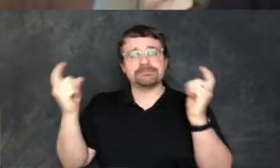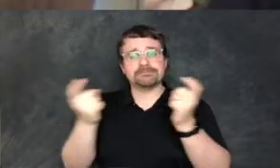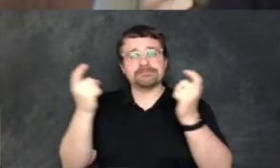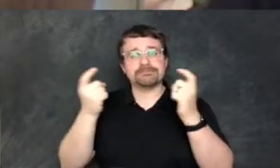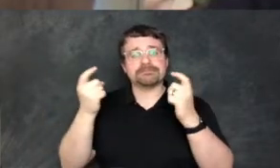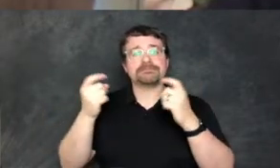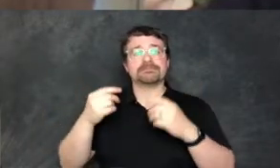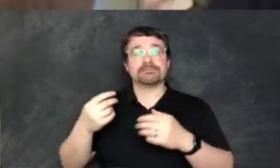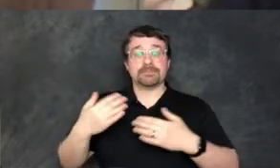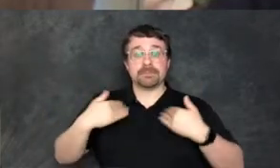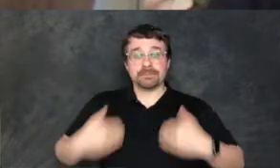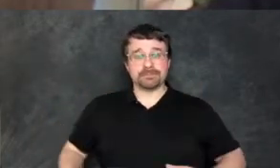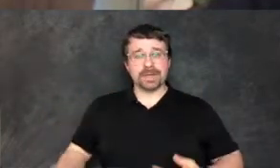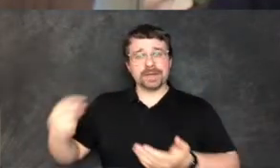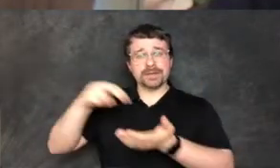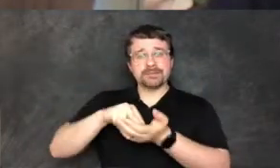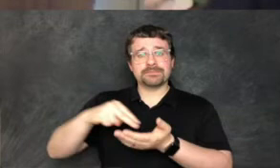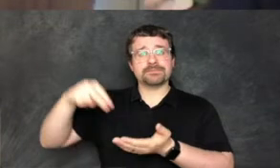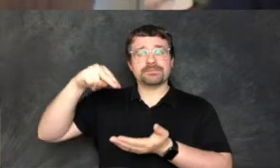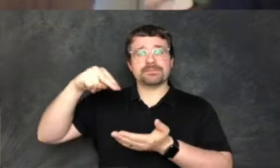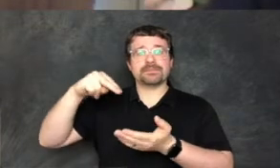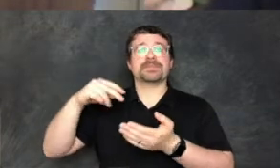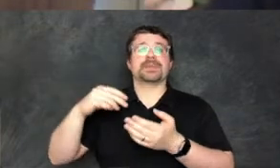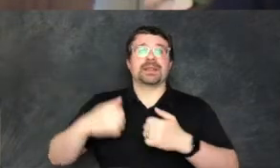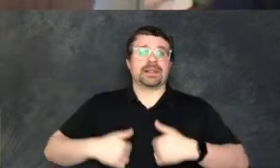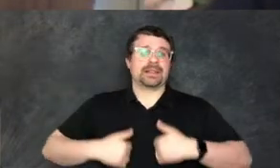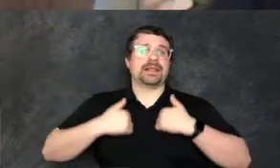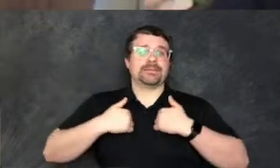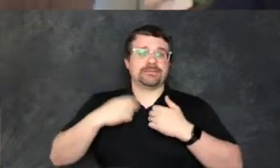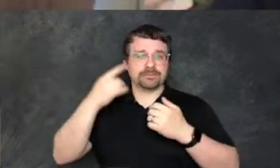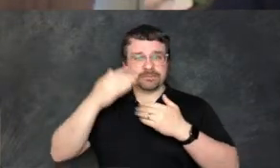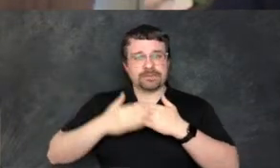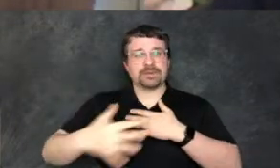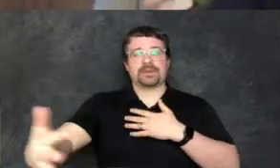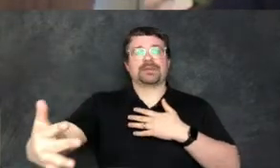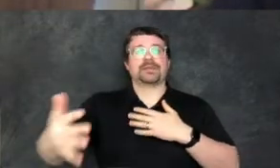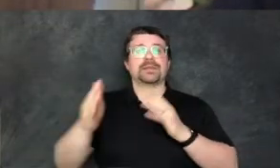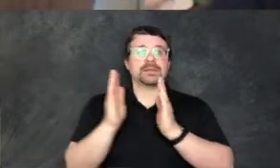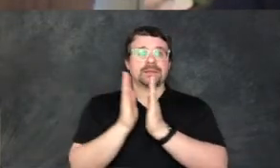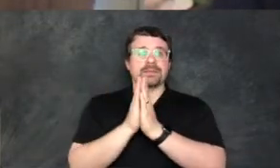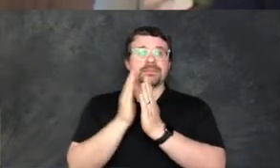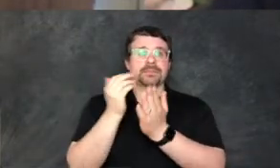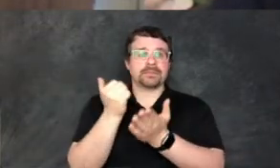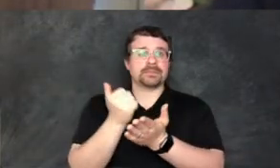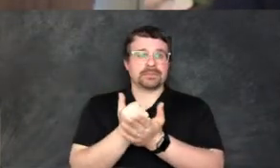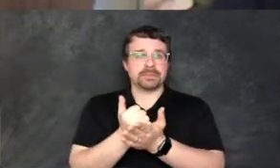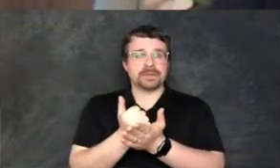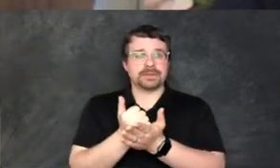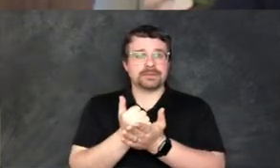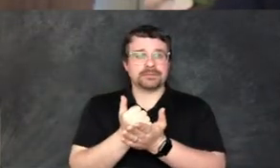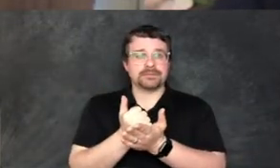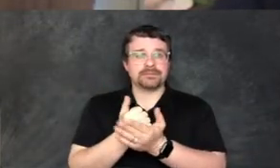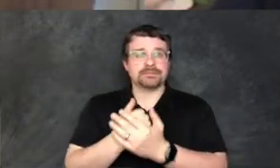saints, the forgiveness of sins, the resurrection of the body, and the life